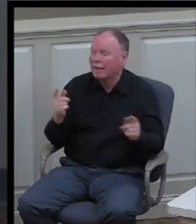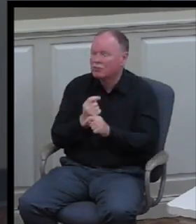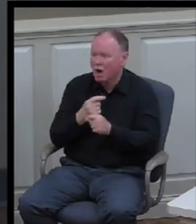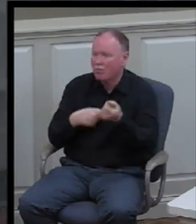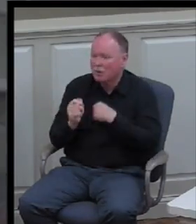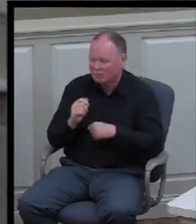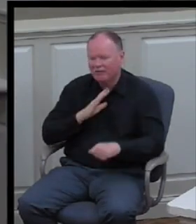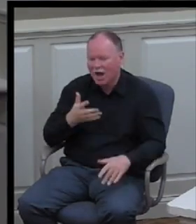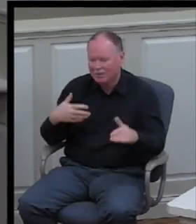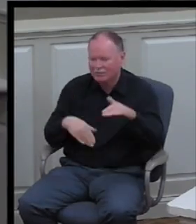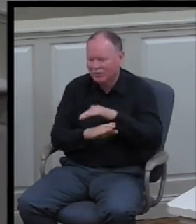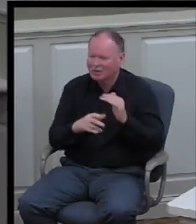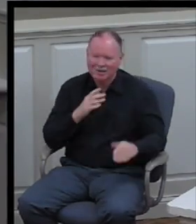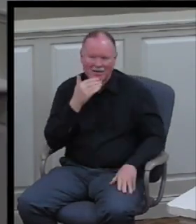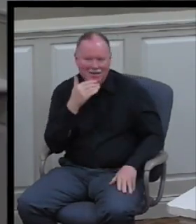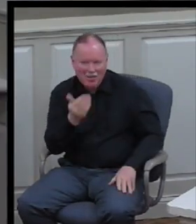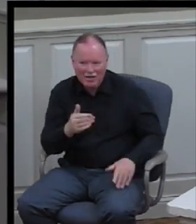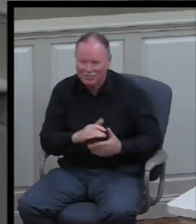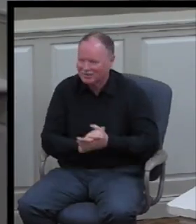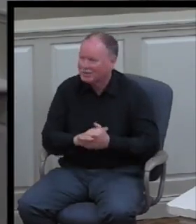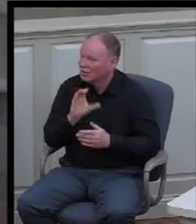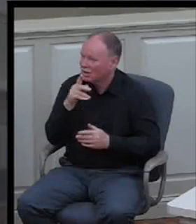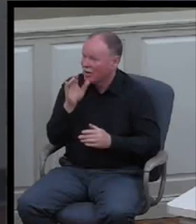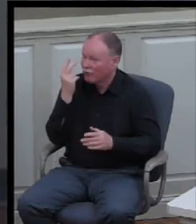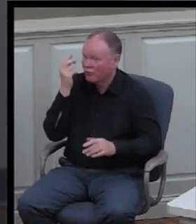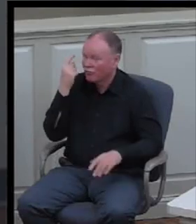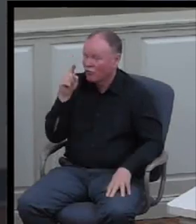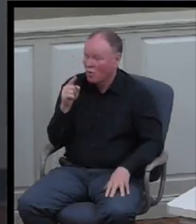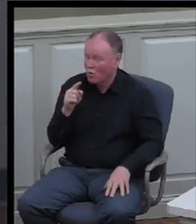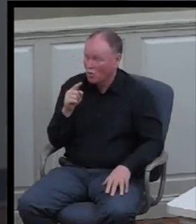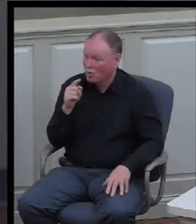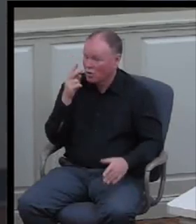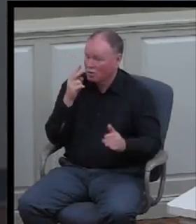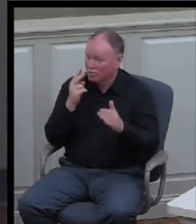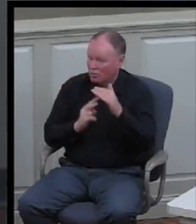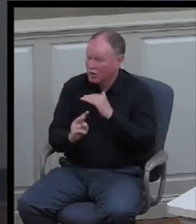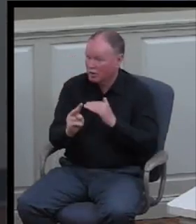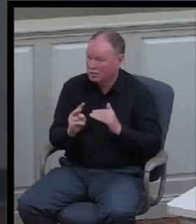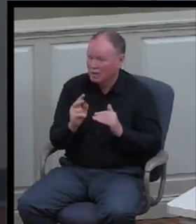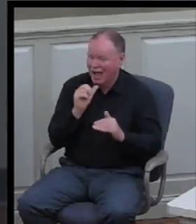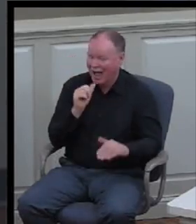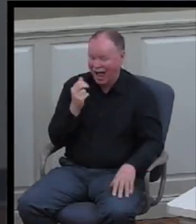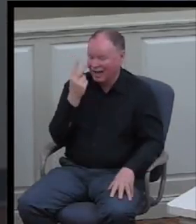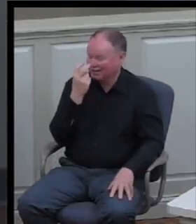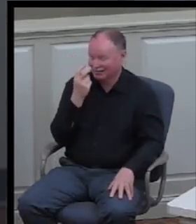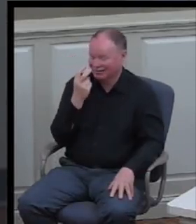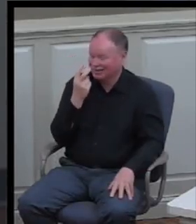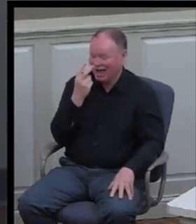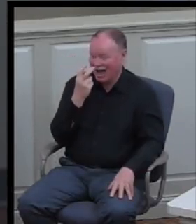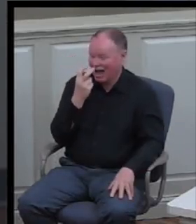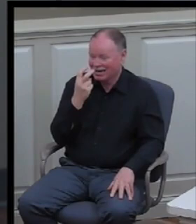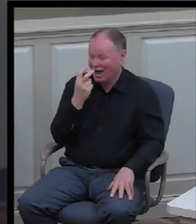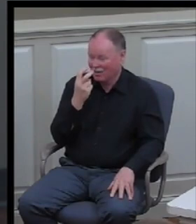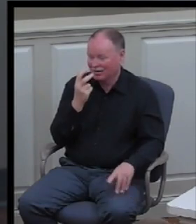That's right. As far as the foreseeable future, I do not see fire trucks gaining much more height